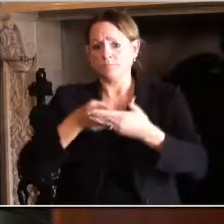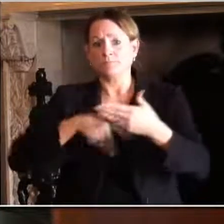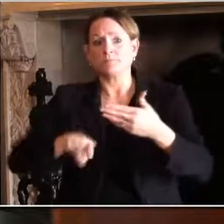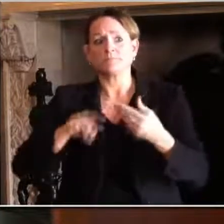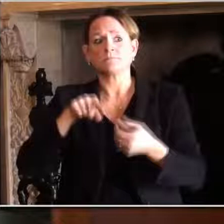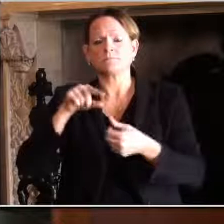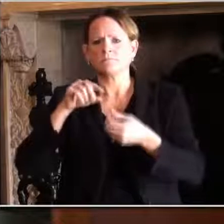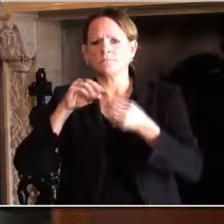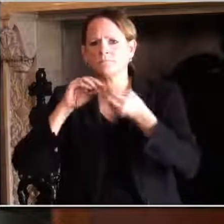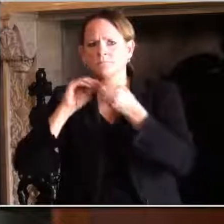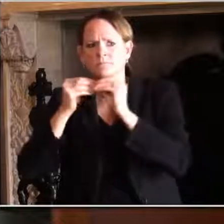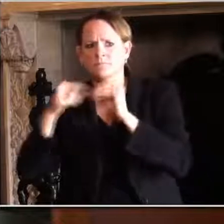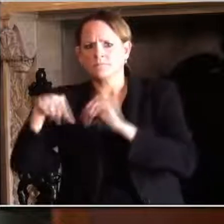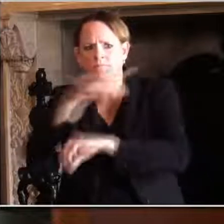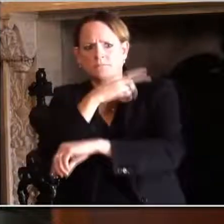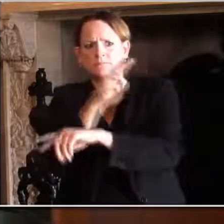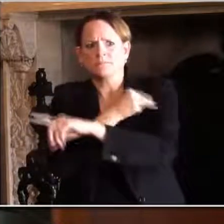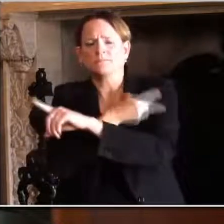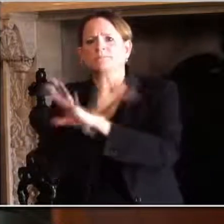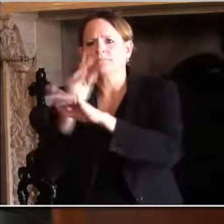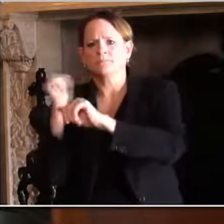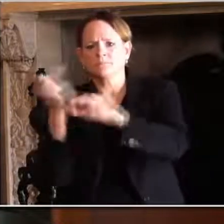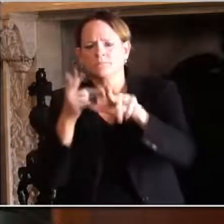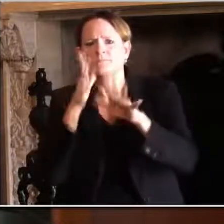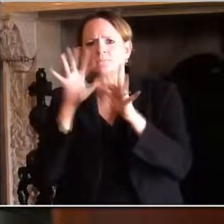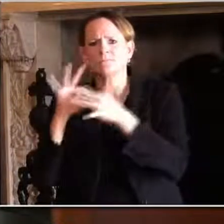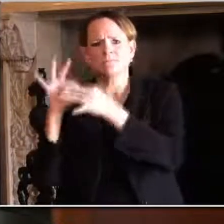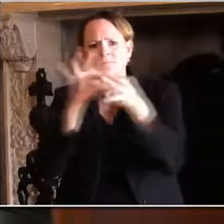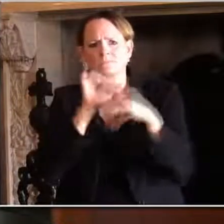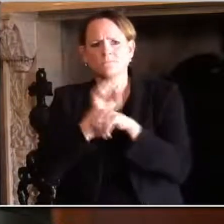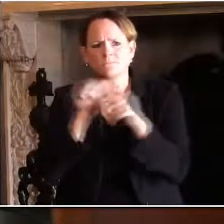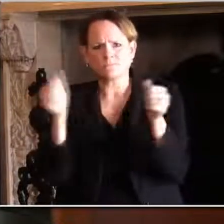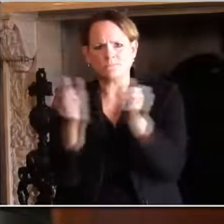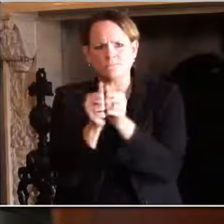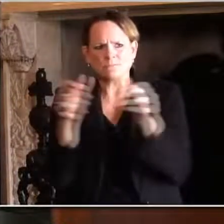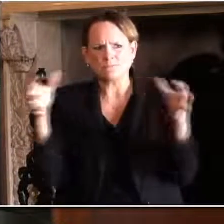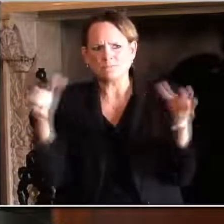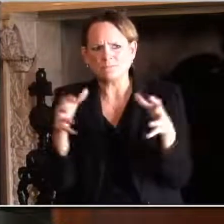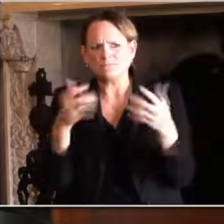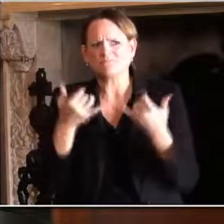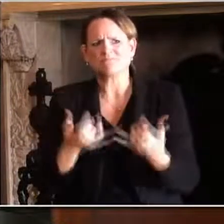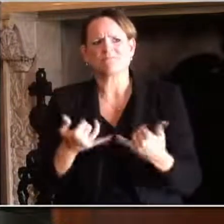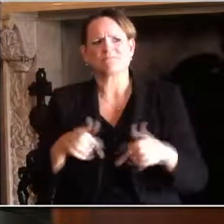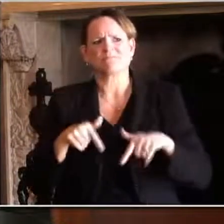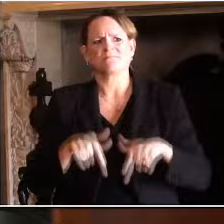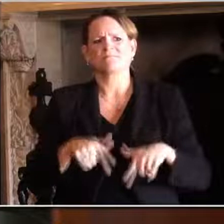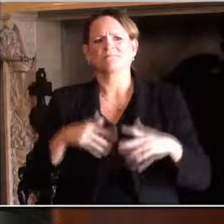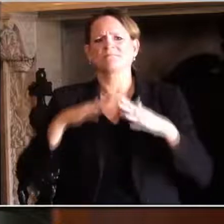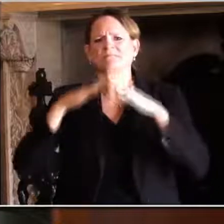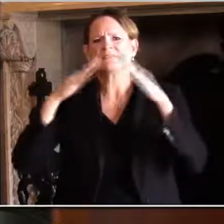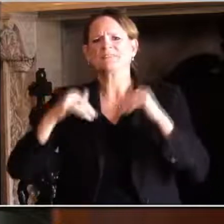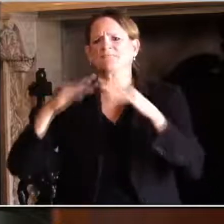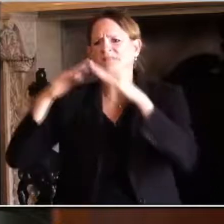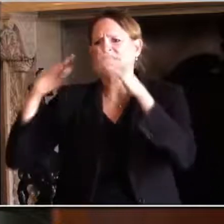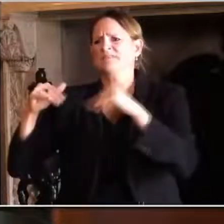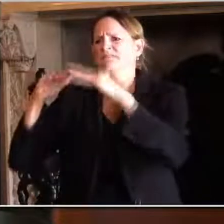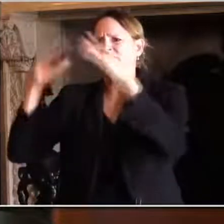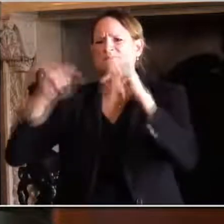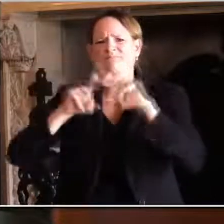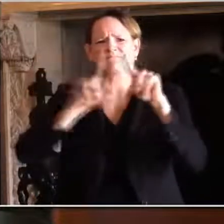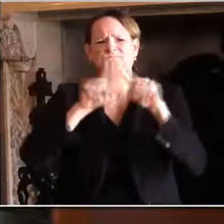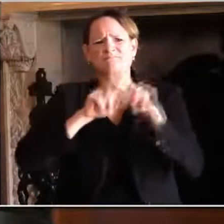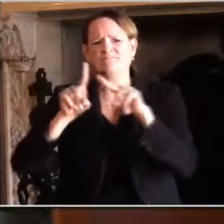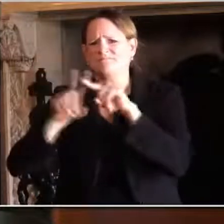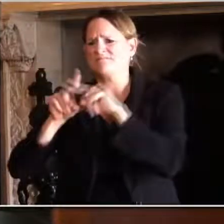I think this is an issue of multiple systems with that both need to be entered, and how we, from